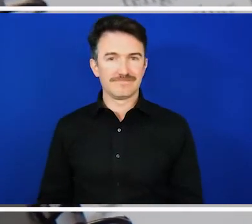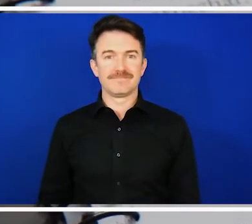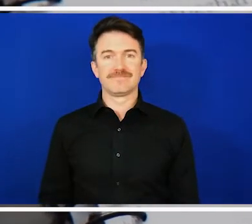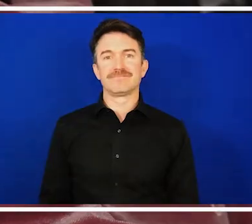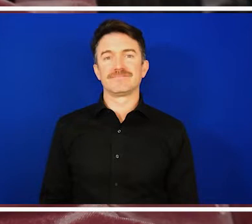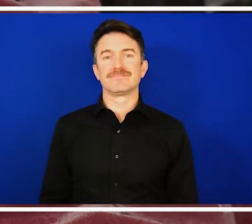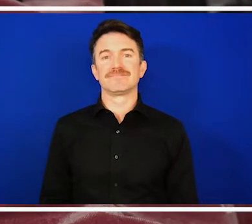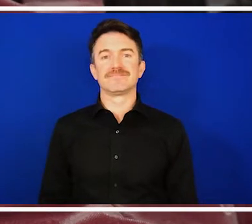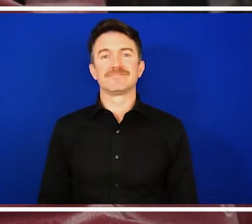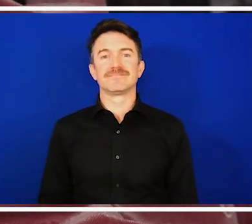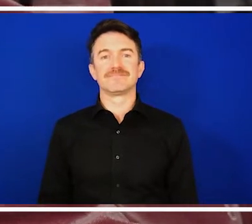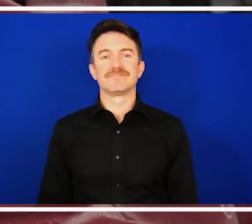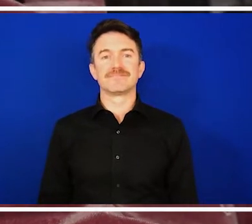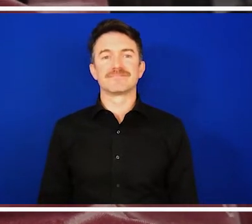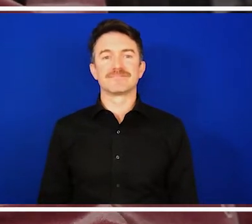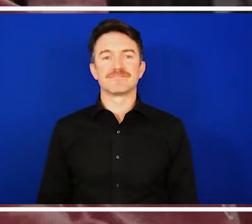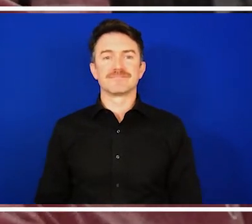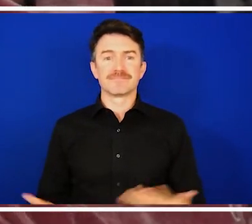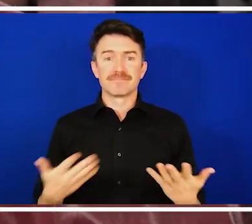Karina, 15, is blind.